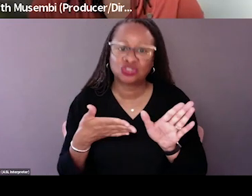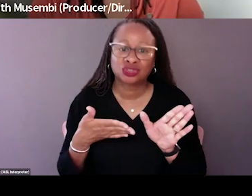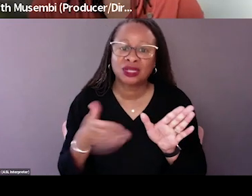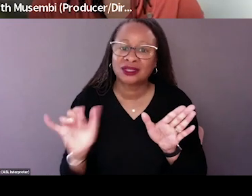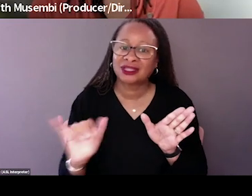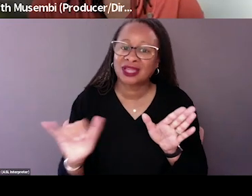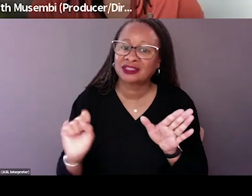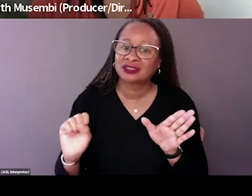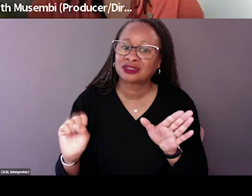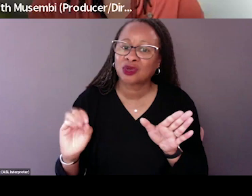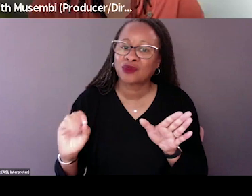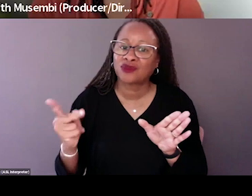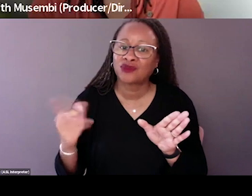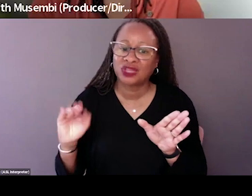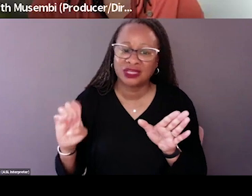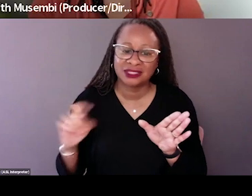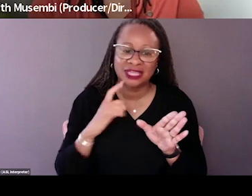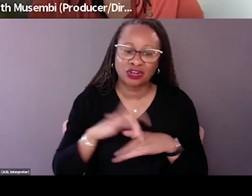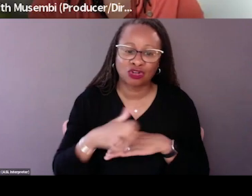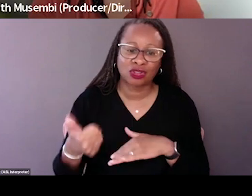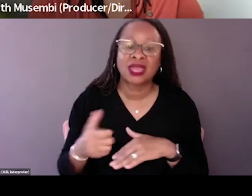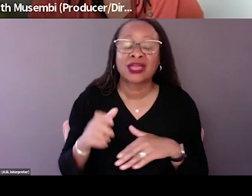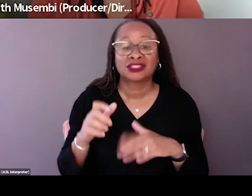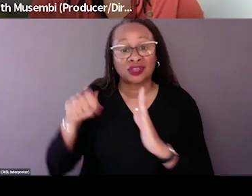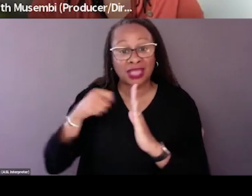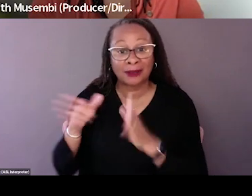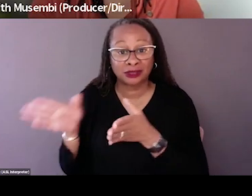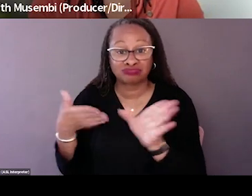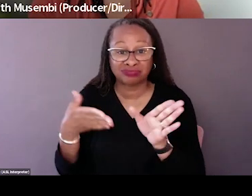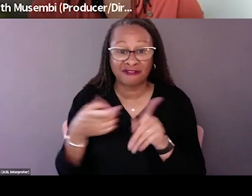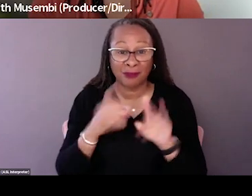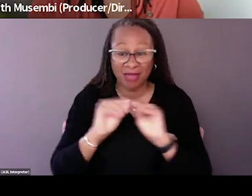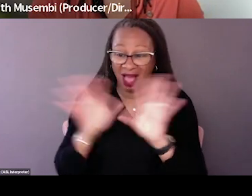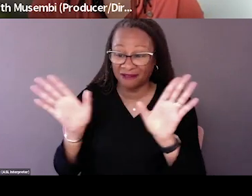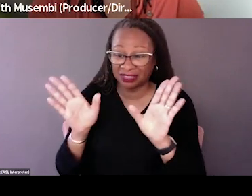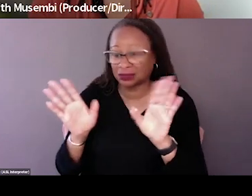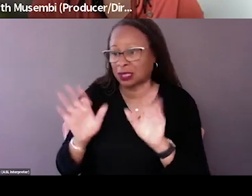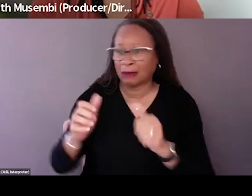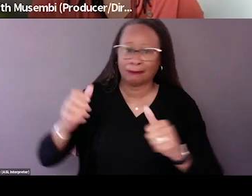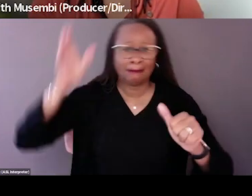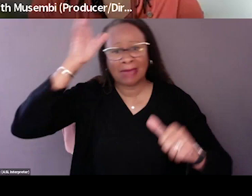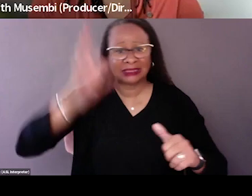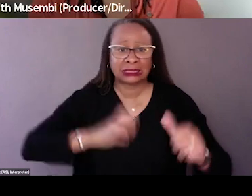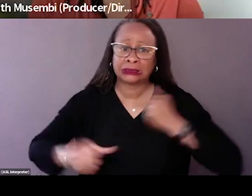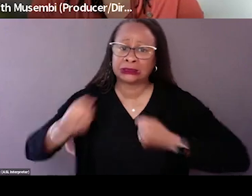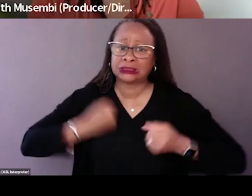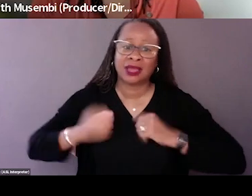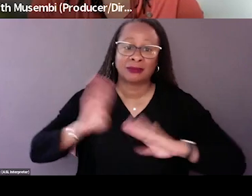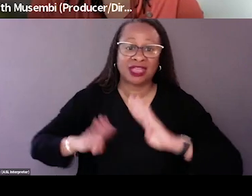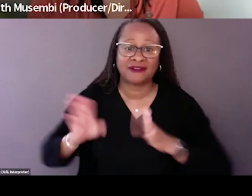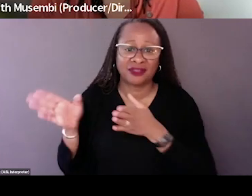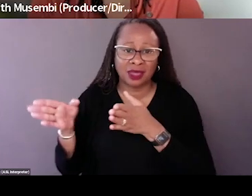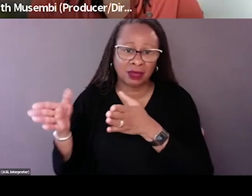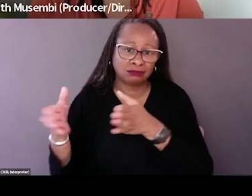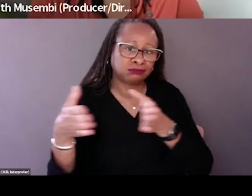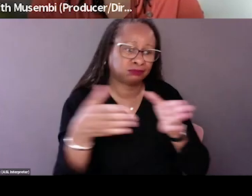earlier, of moving the camera away from the obvious, overt masculine behaviors, and just having the courage that